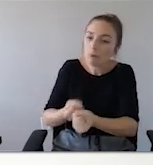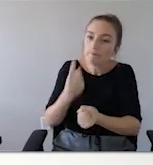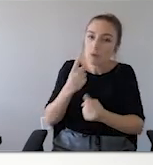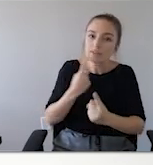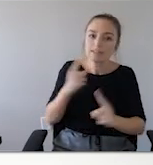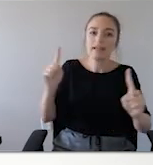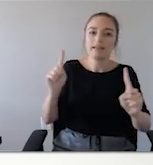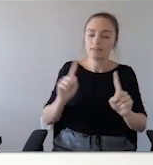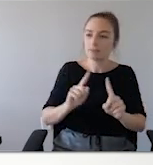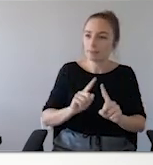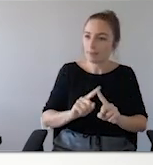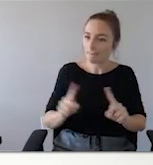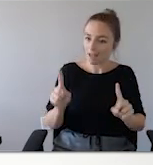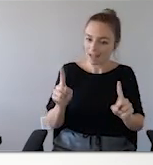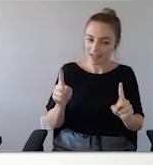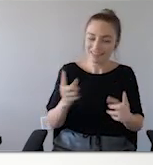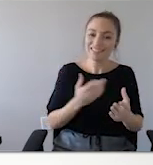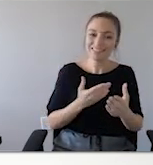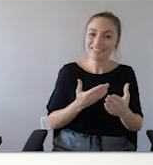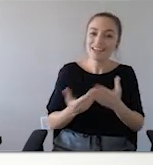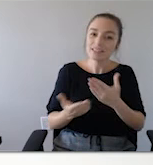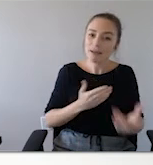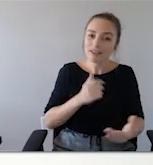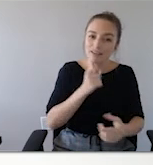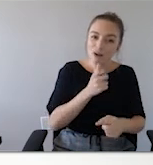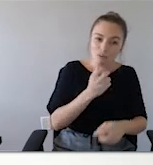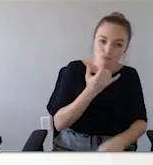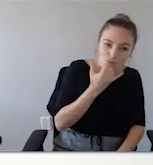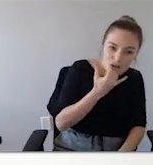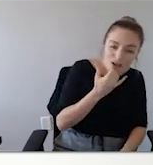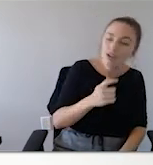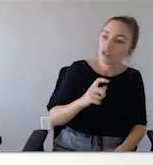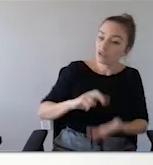wrong. That means that you gotta work hard. And